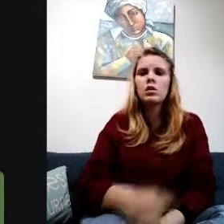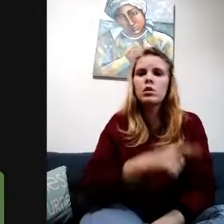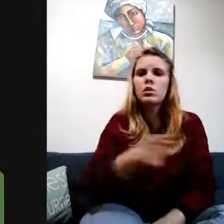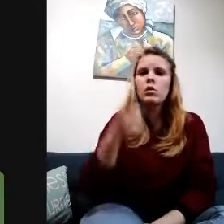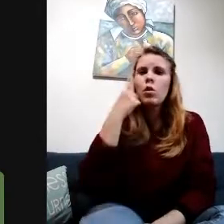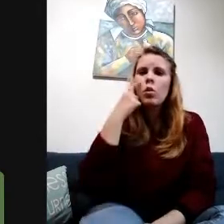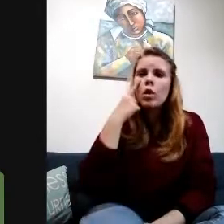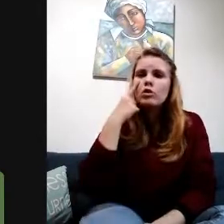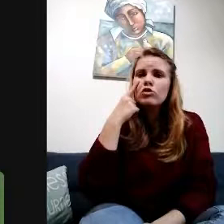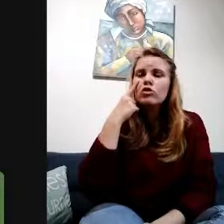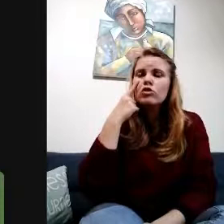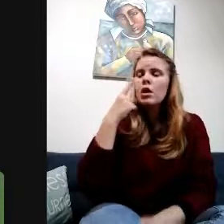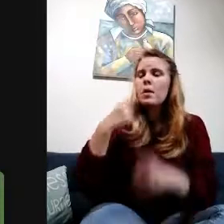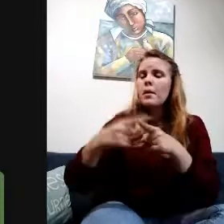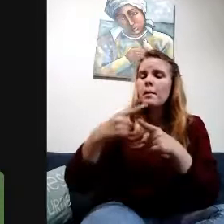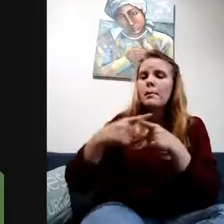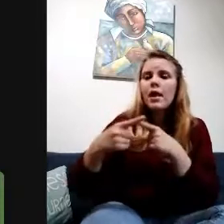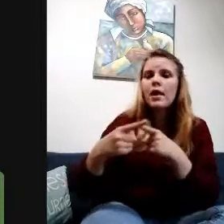golf.